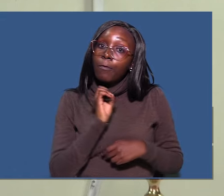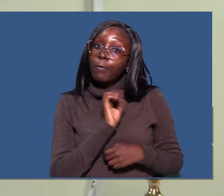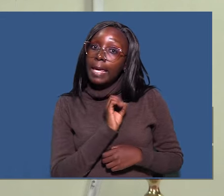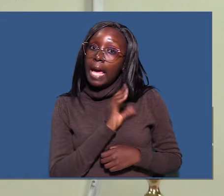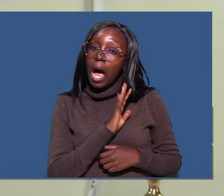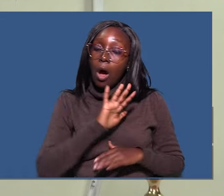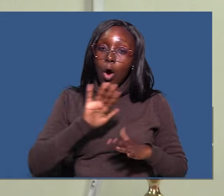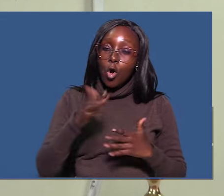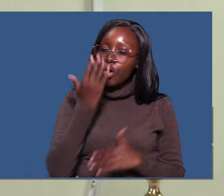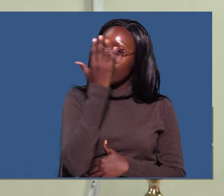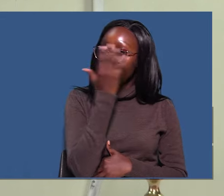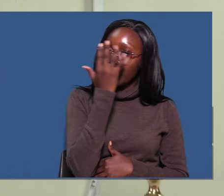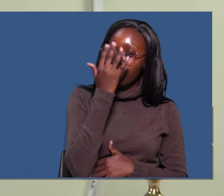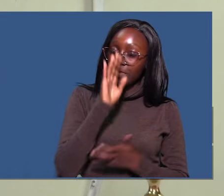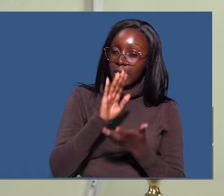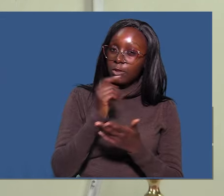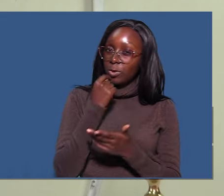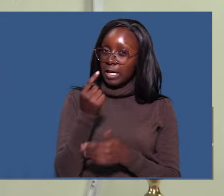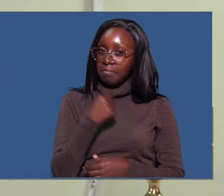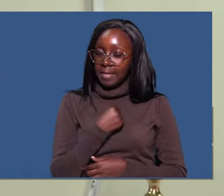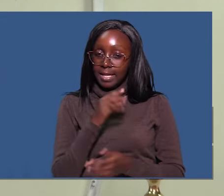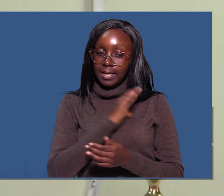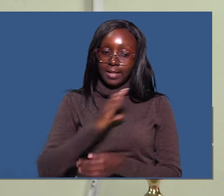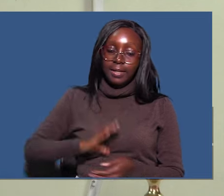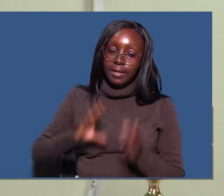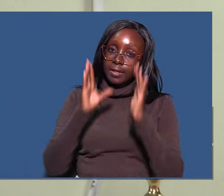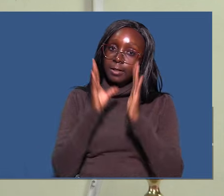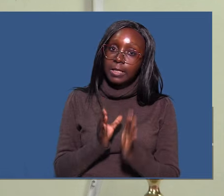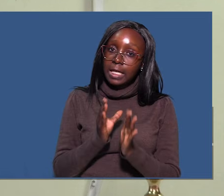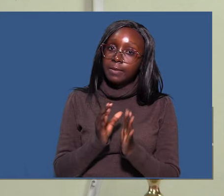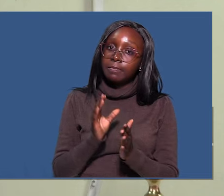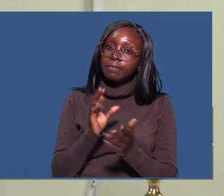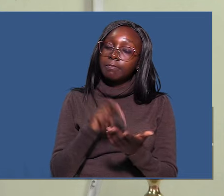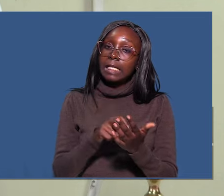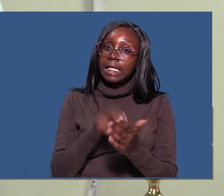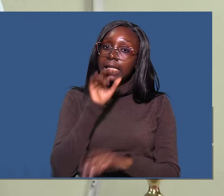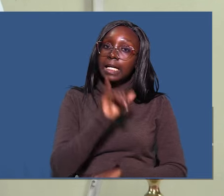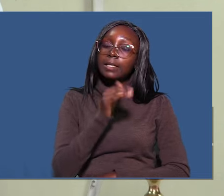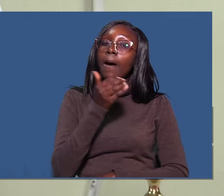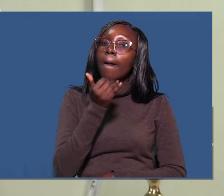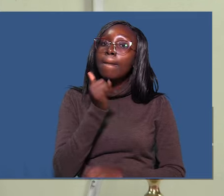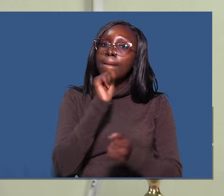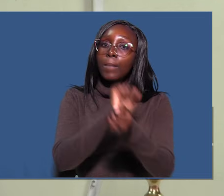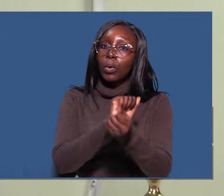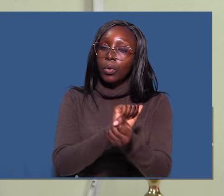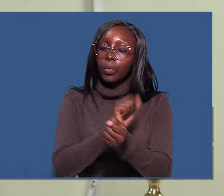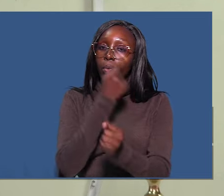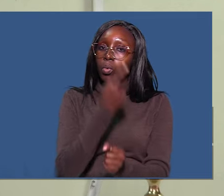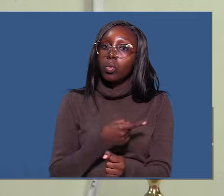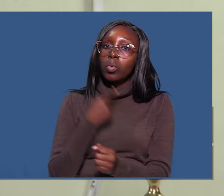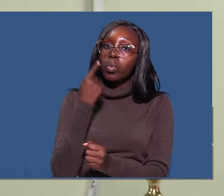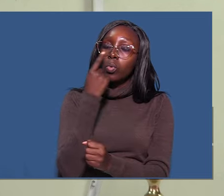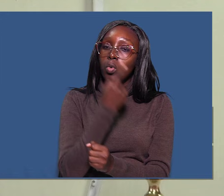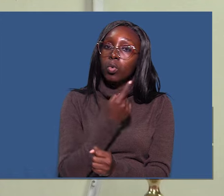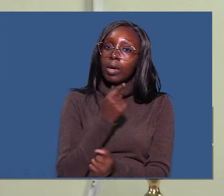or embarrassed to identify with it. And therefore, for Paul, who was